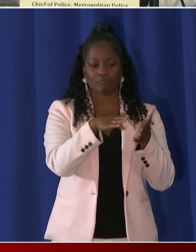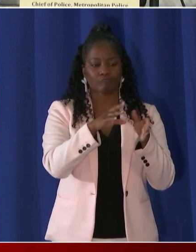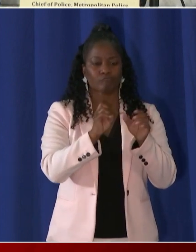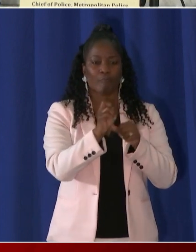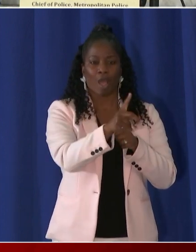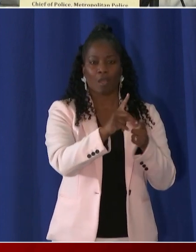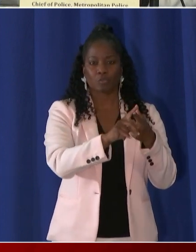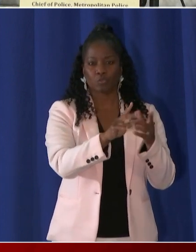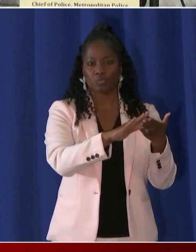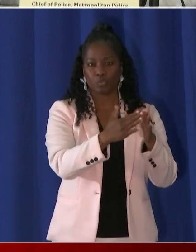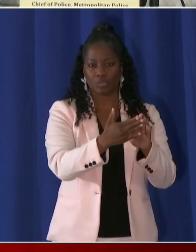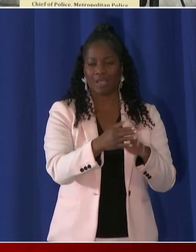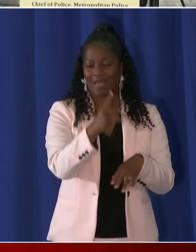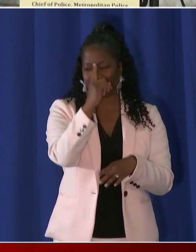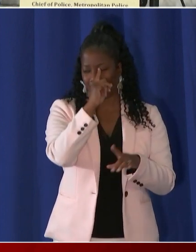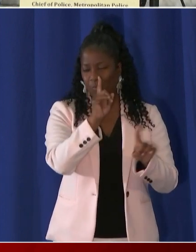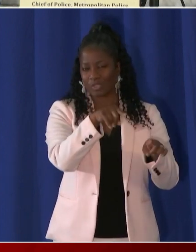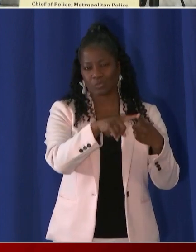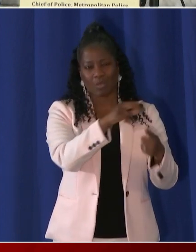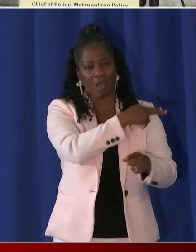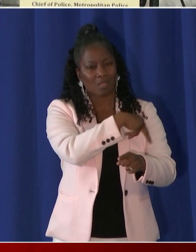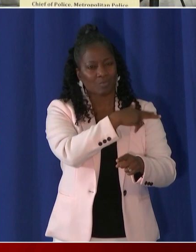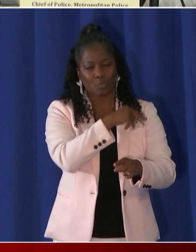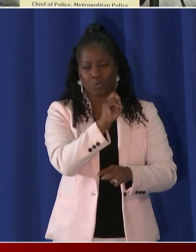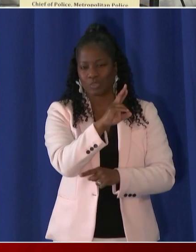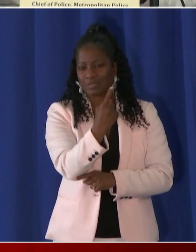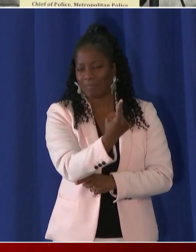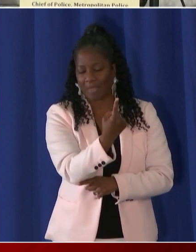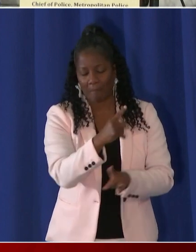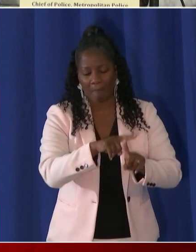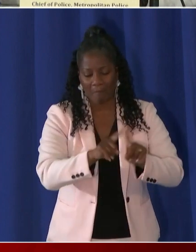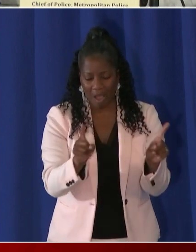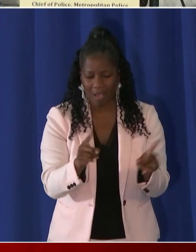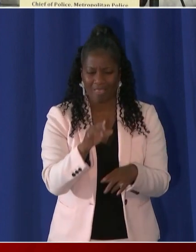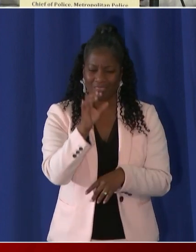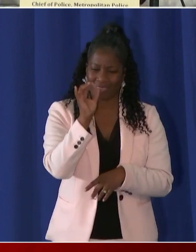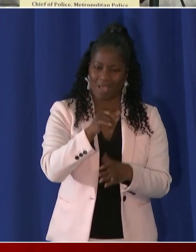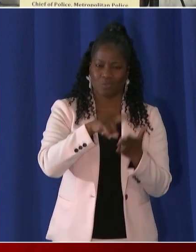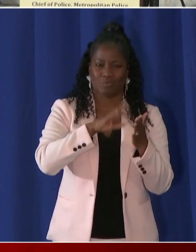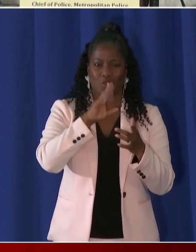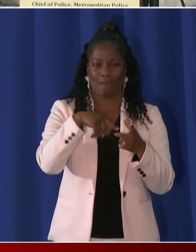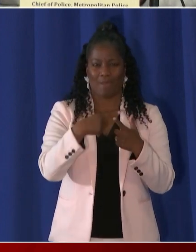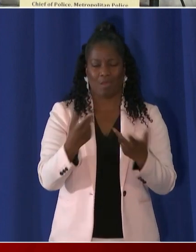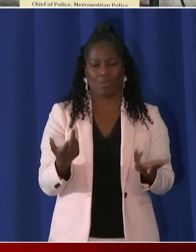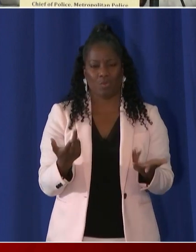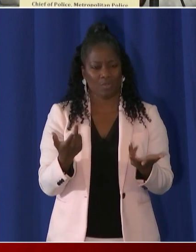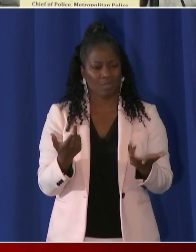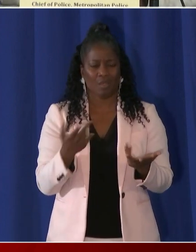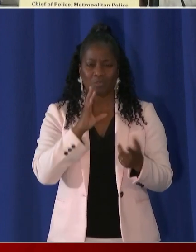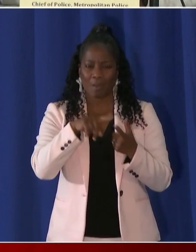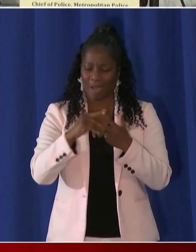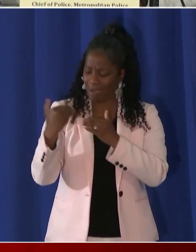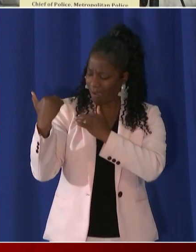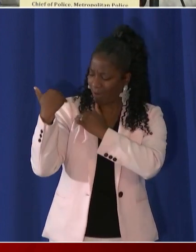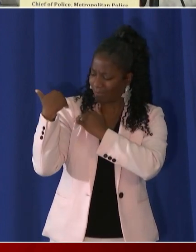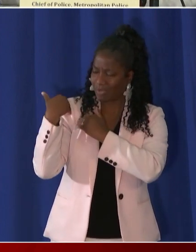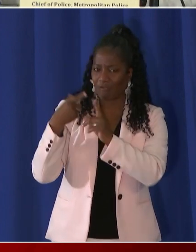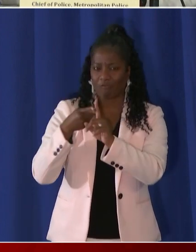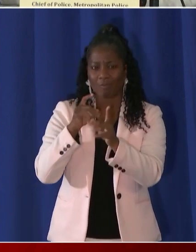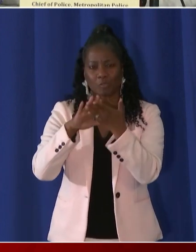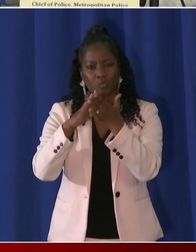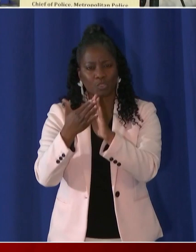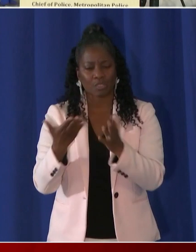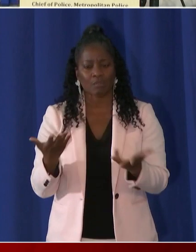back out in community. I think he went to the hospital or something, but those are the kind of things that we're talking about when I talk about accountability in community and